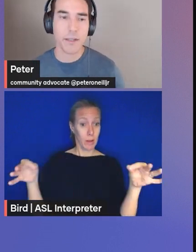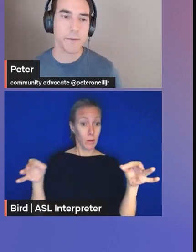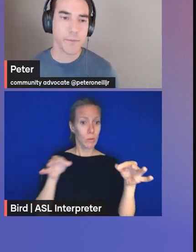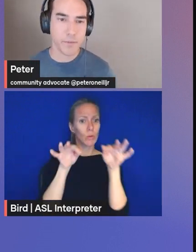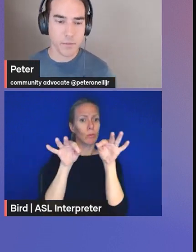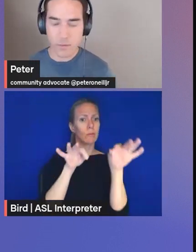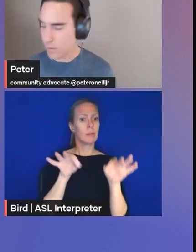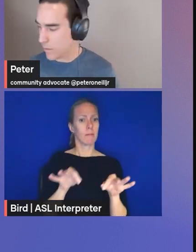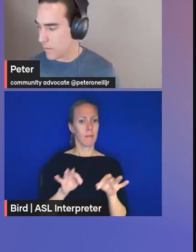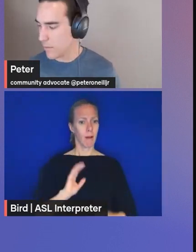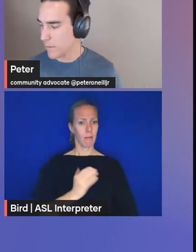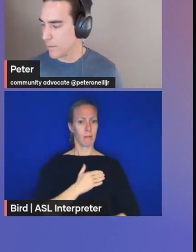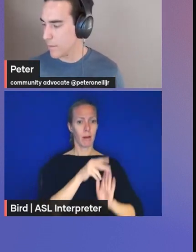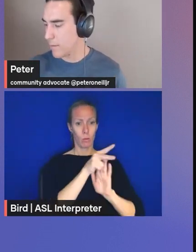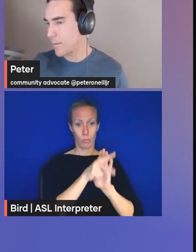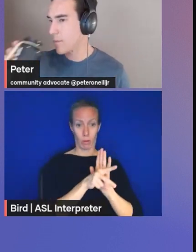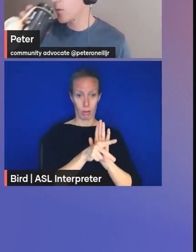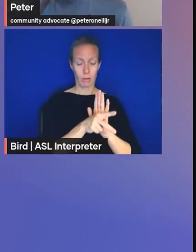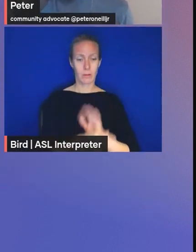like.